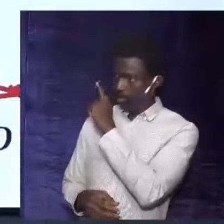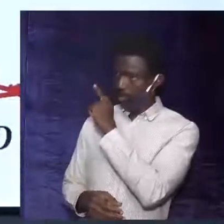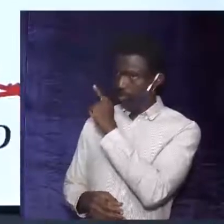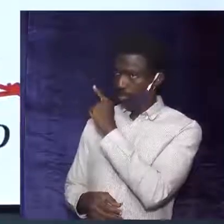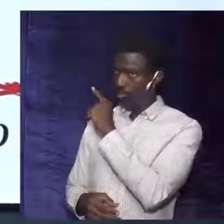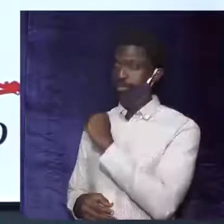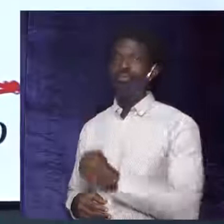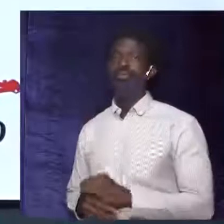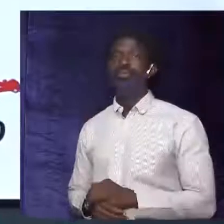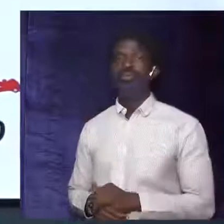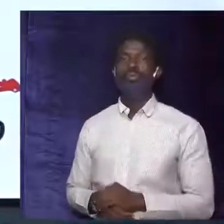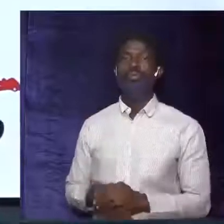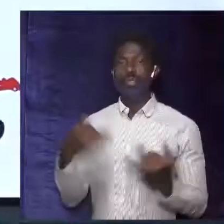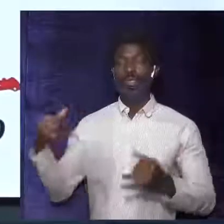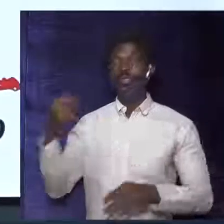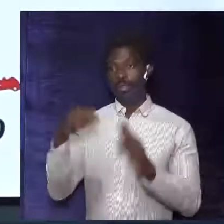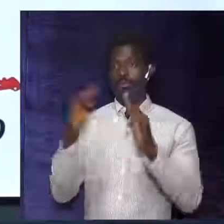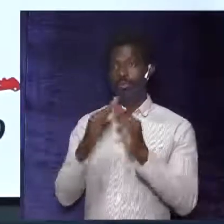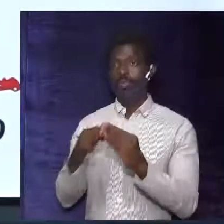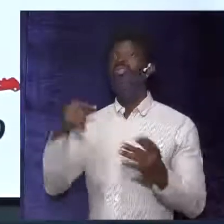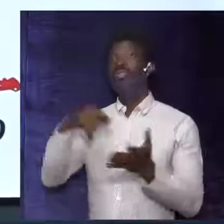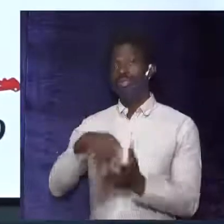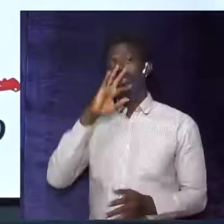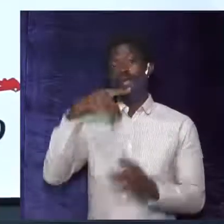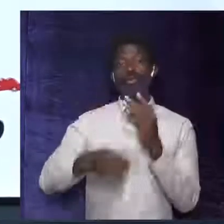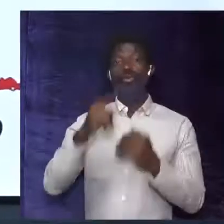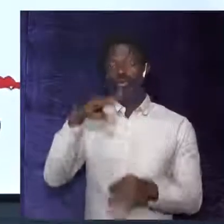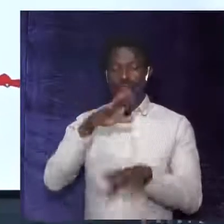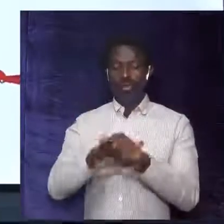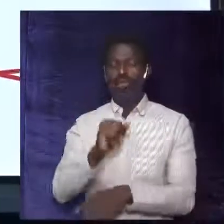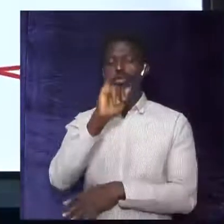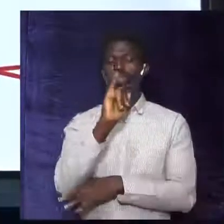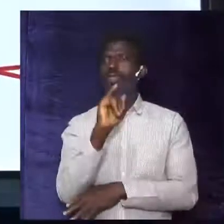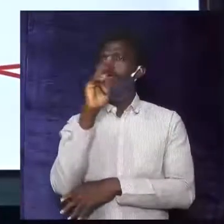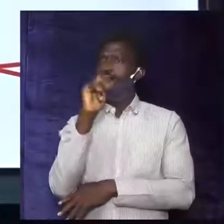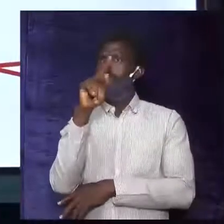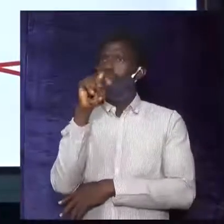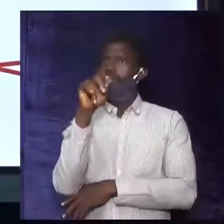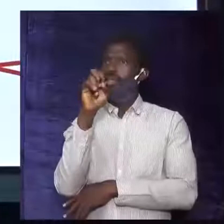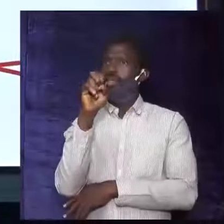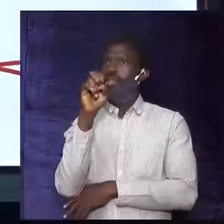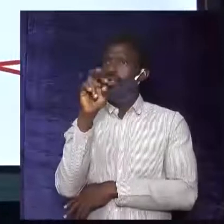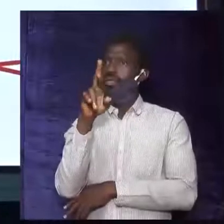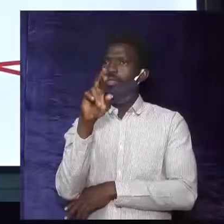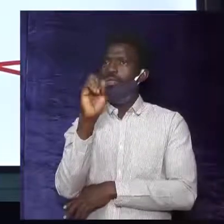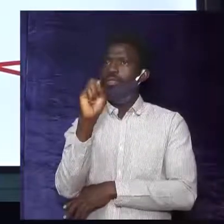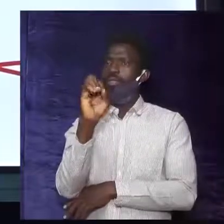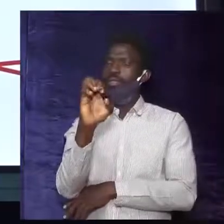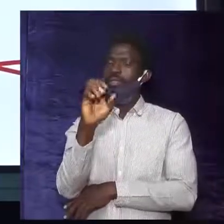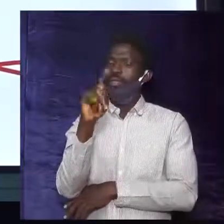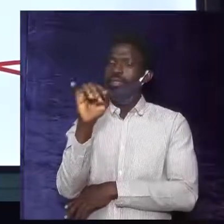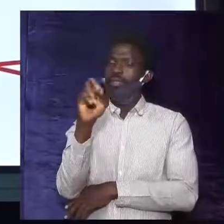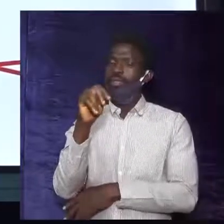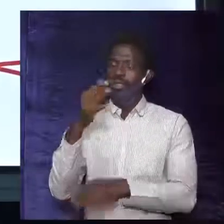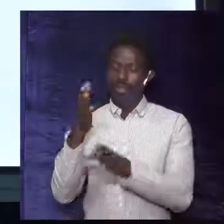Now they meet at this point. Okay, so these are what you call intersecting lines. They meet each other, which means they cross each